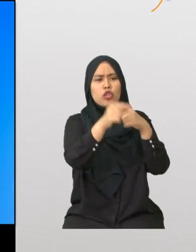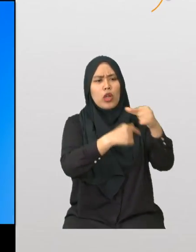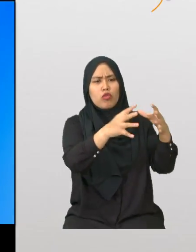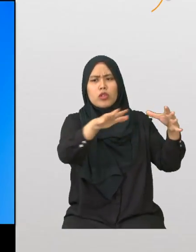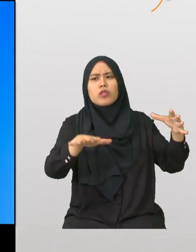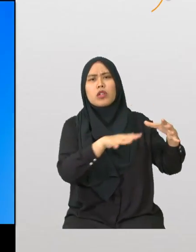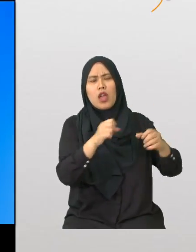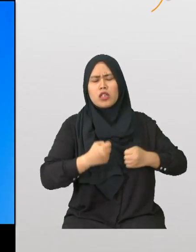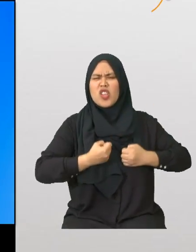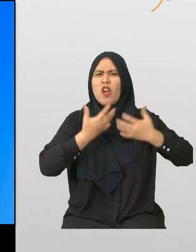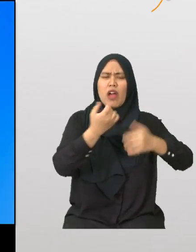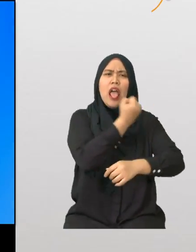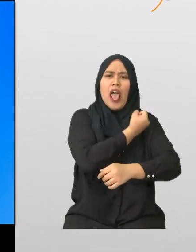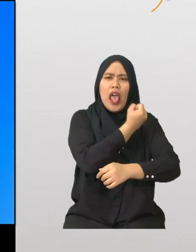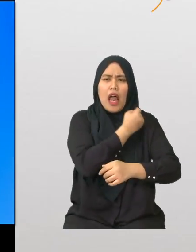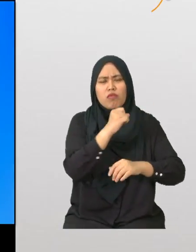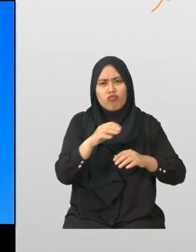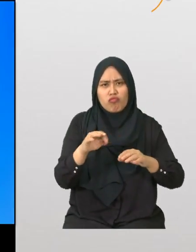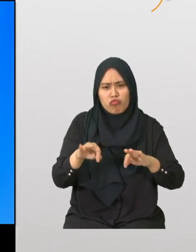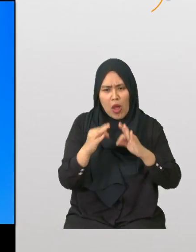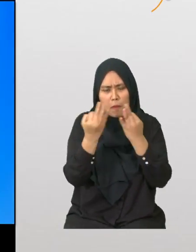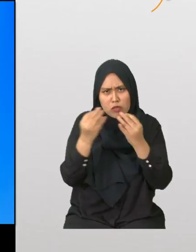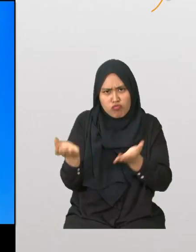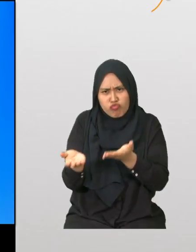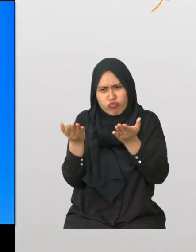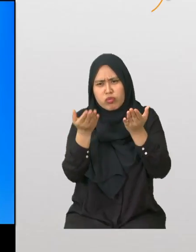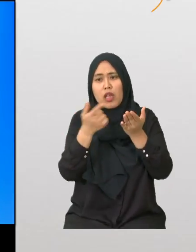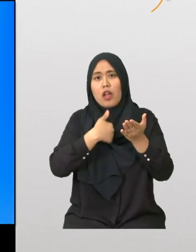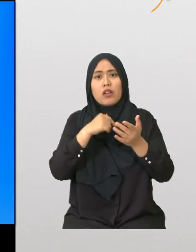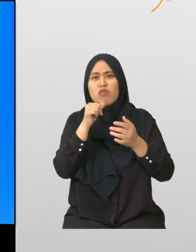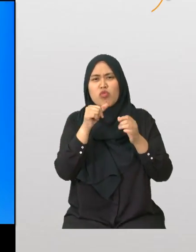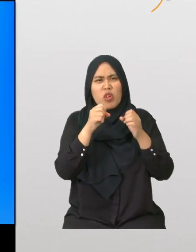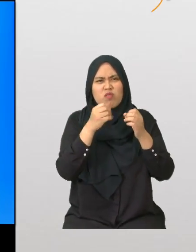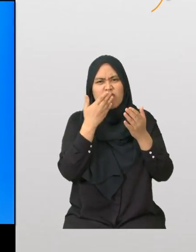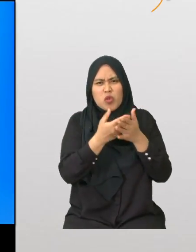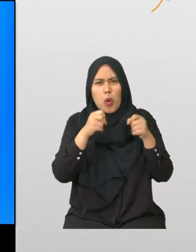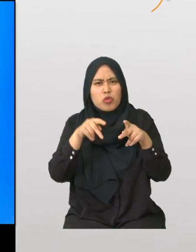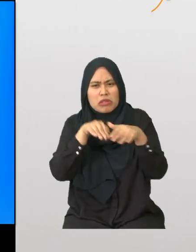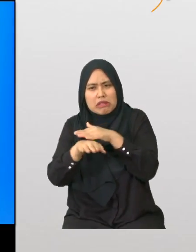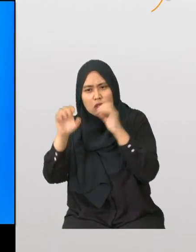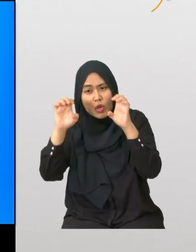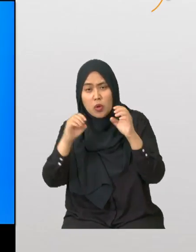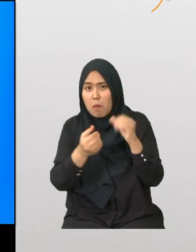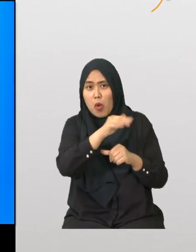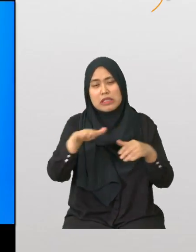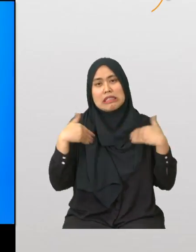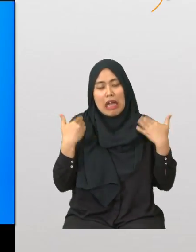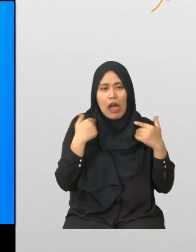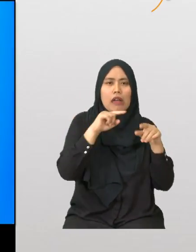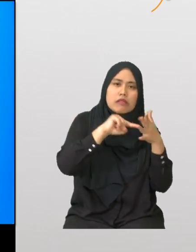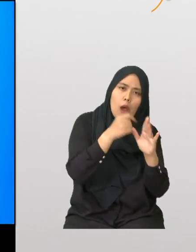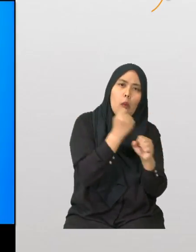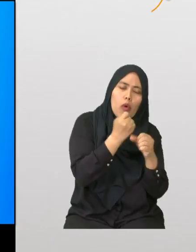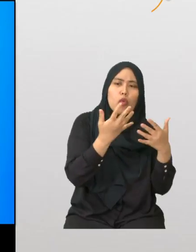up their families. They didn't have good educational opportunities. Most started working early, had low-paying jobs,